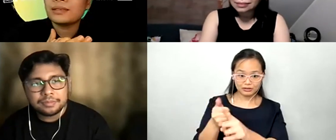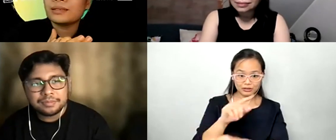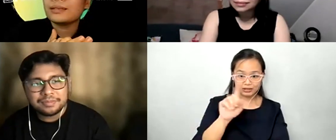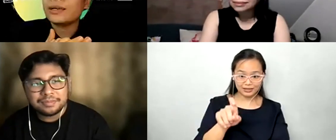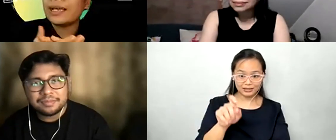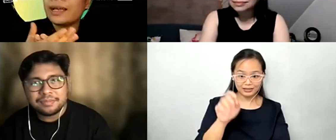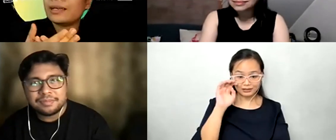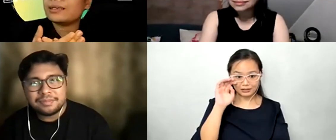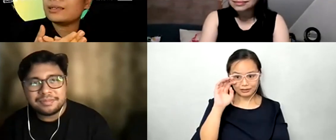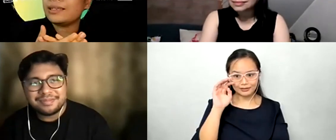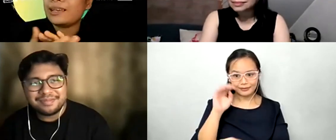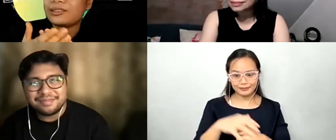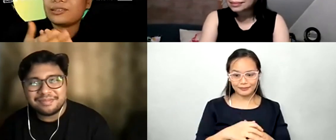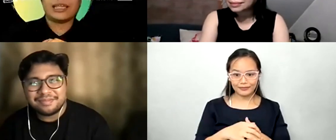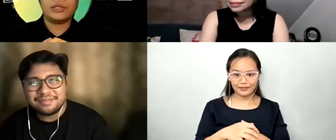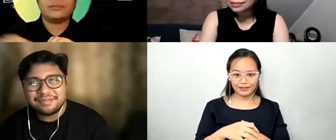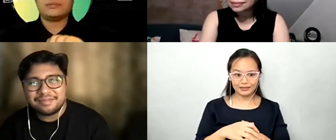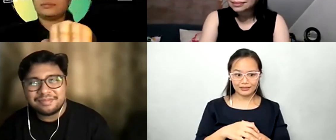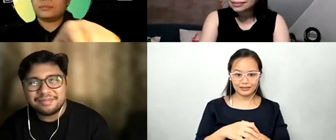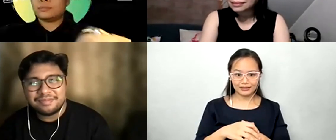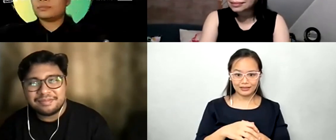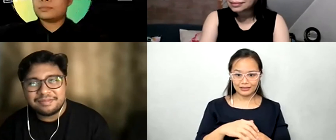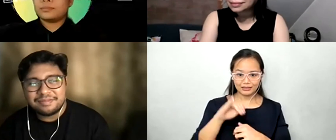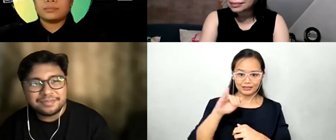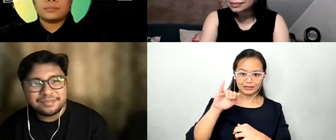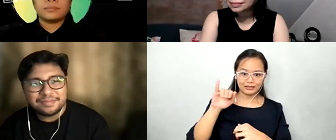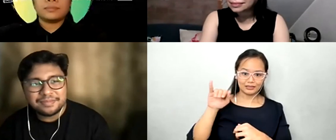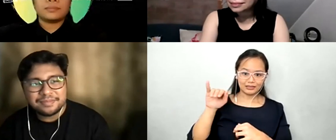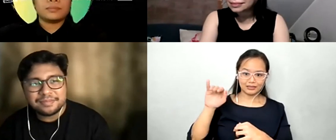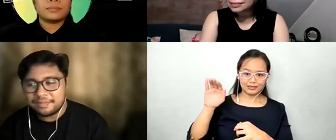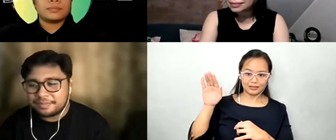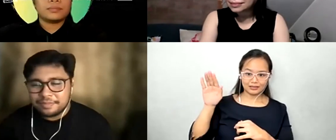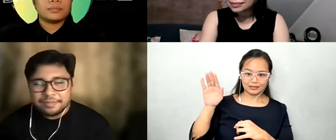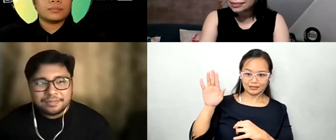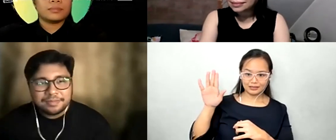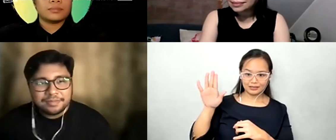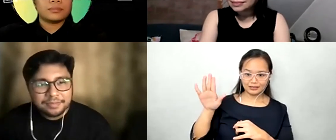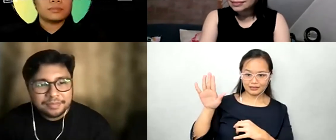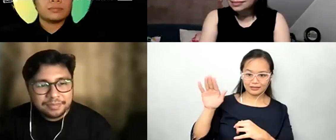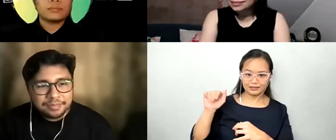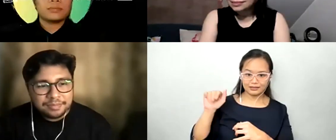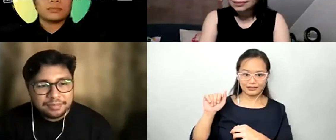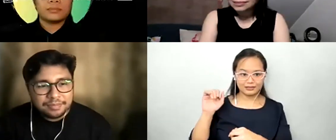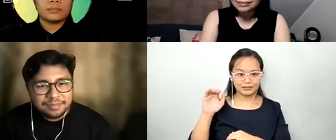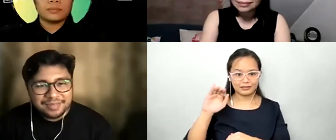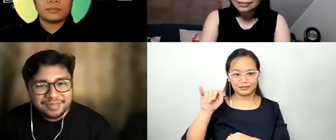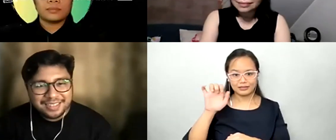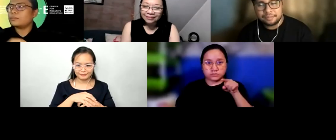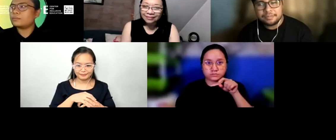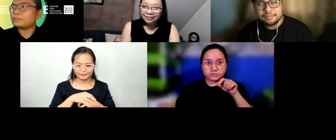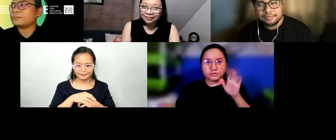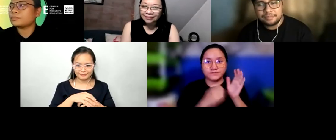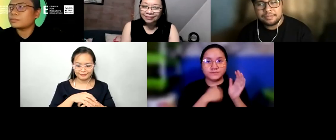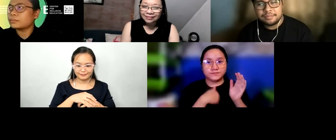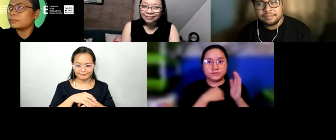right. I'd like to call on Miss Janet. Miss Janet, if you can unmute yourself, you can ask your question. Yeah.